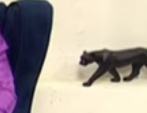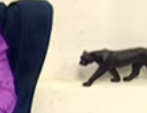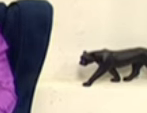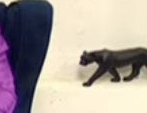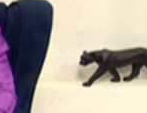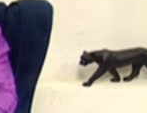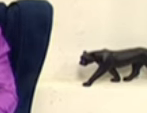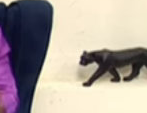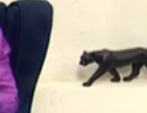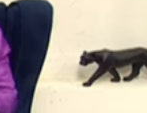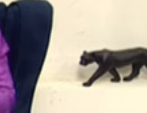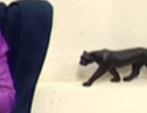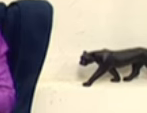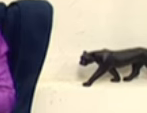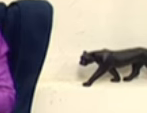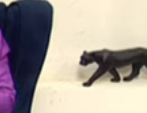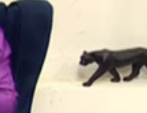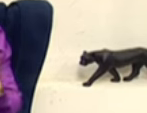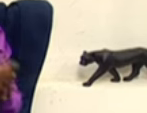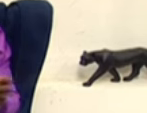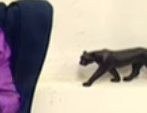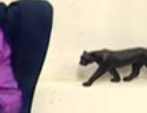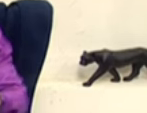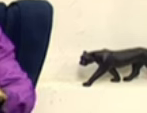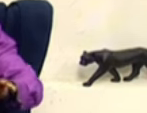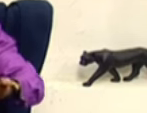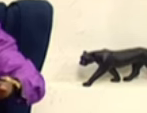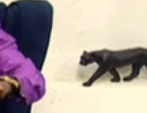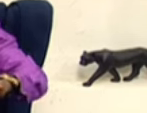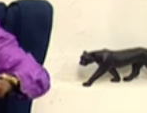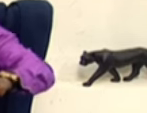Now I feel no yet to me at Twasso.